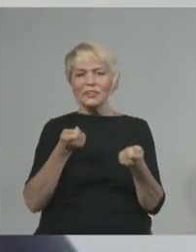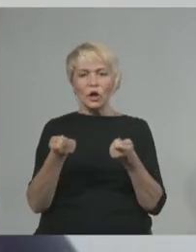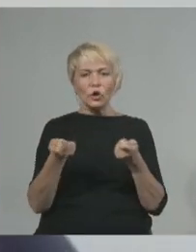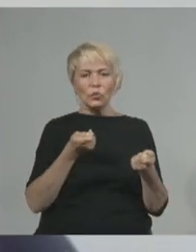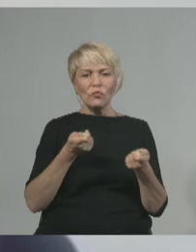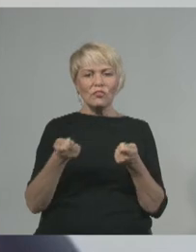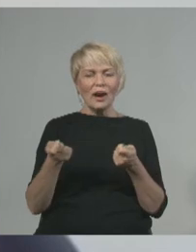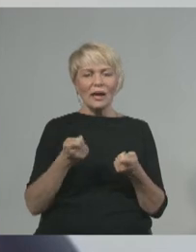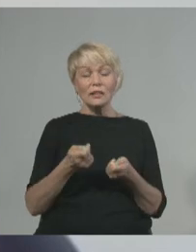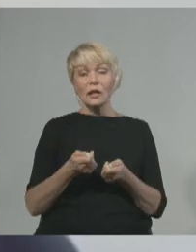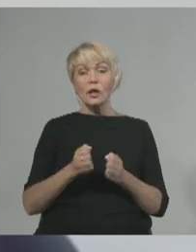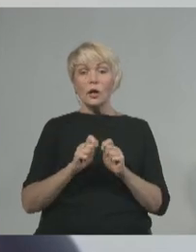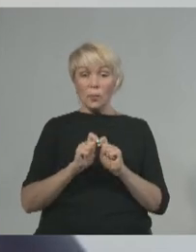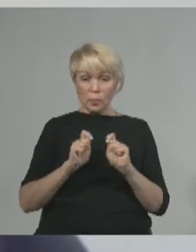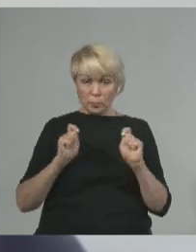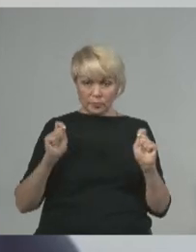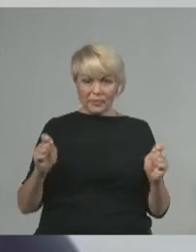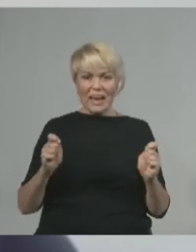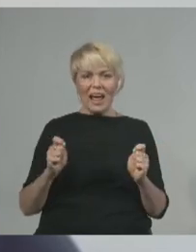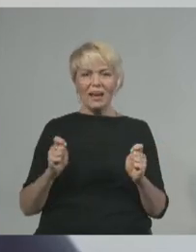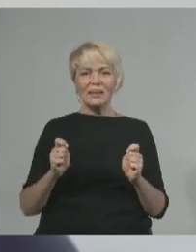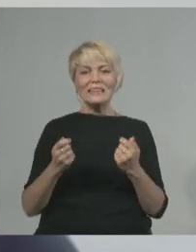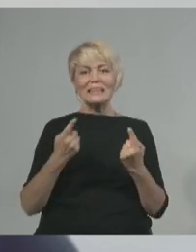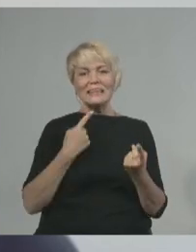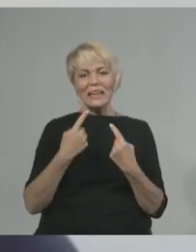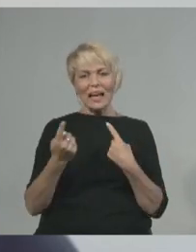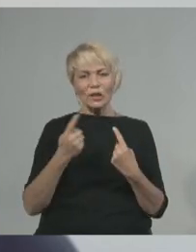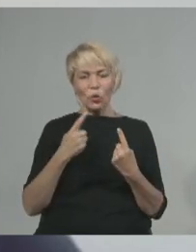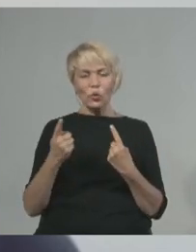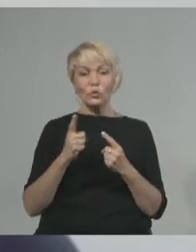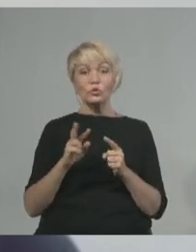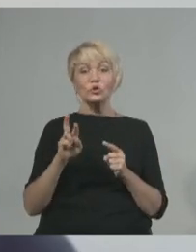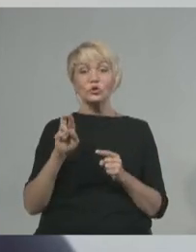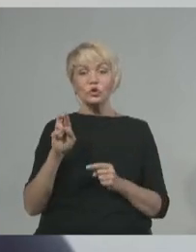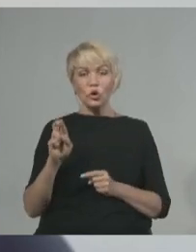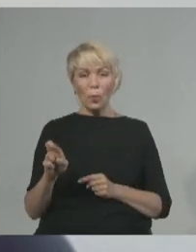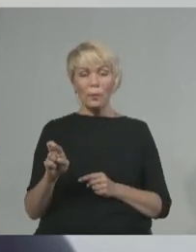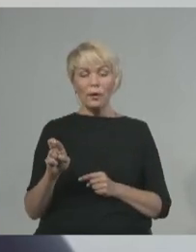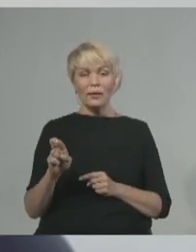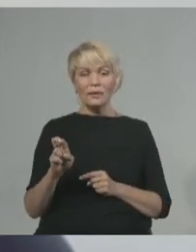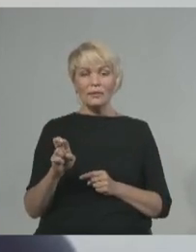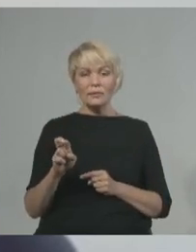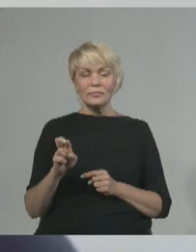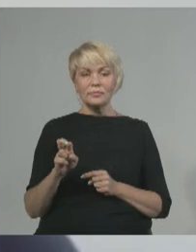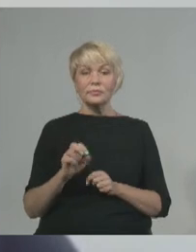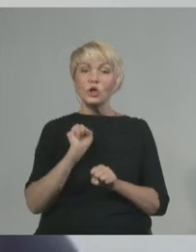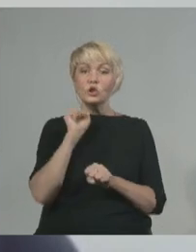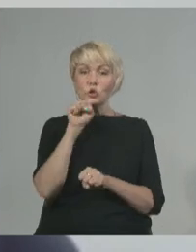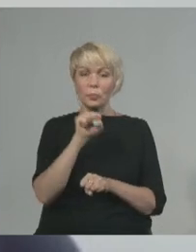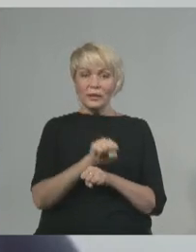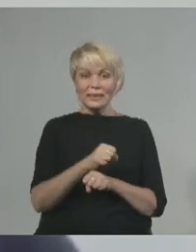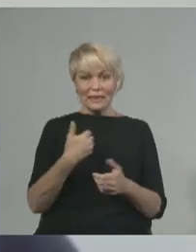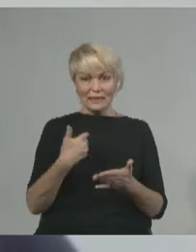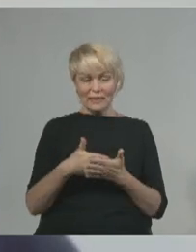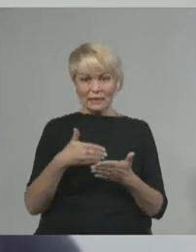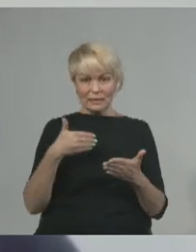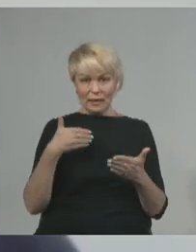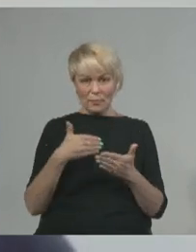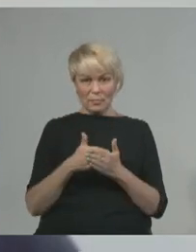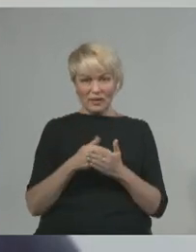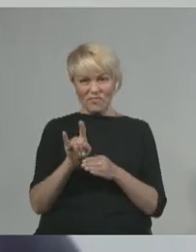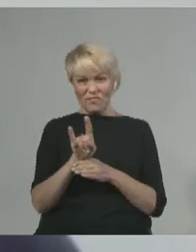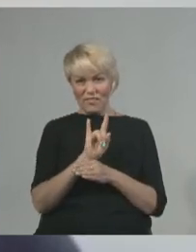people in order to combat misinformation i think misinformation and the spread of fake news will not end up